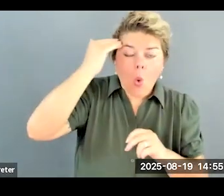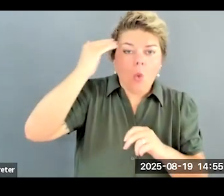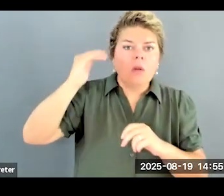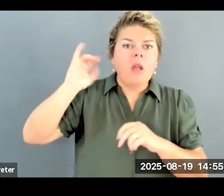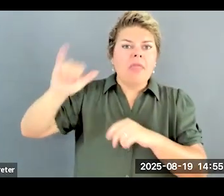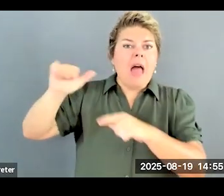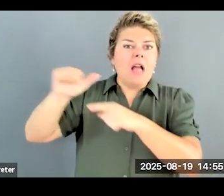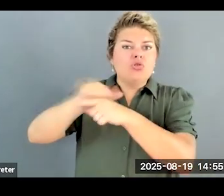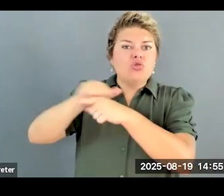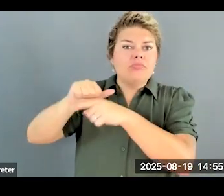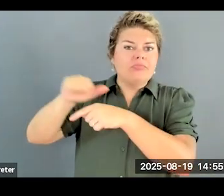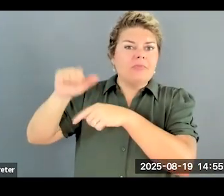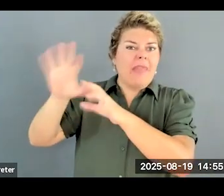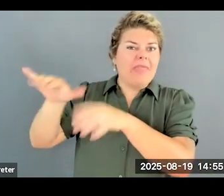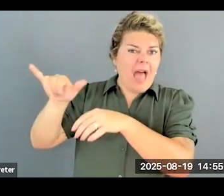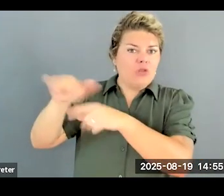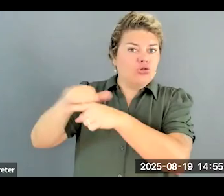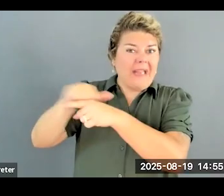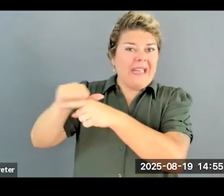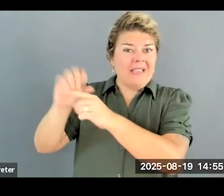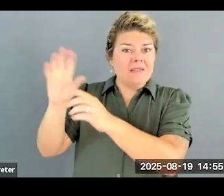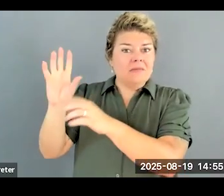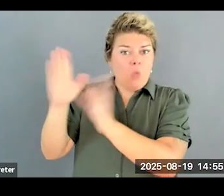training organizer if they anticipate that